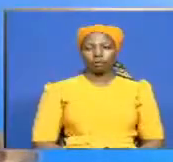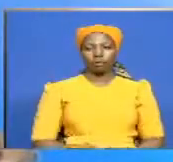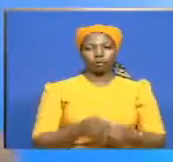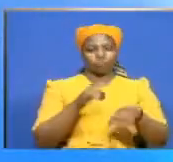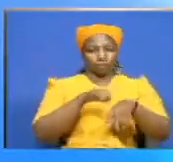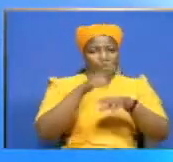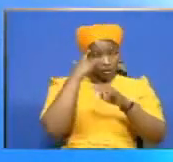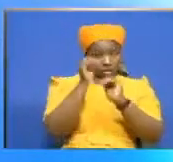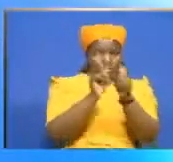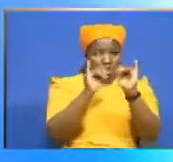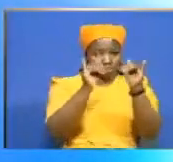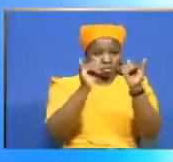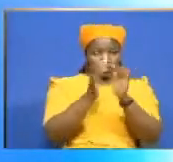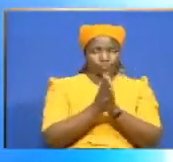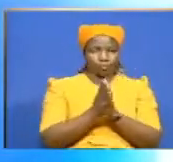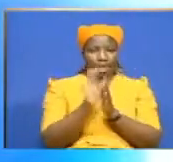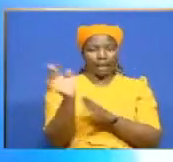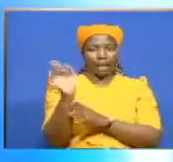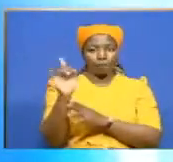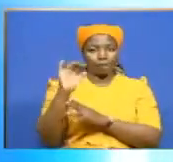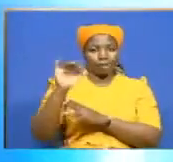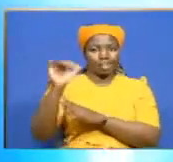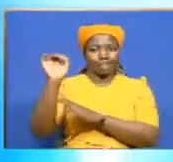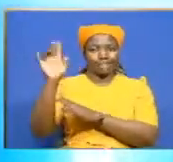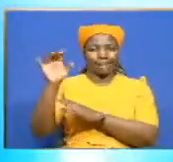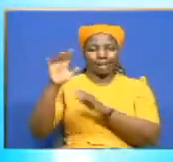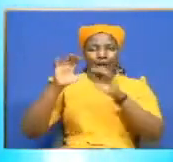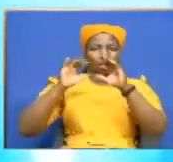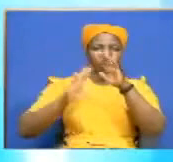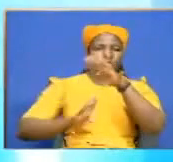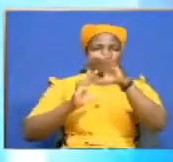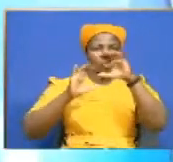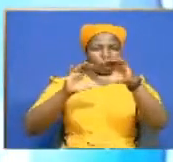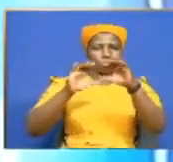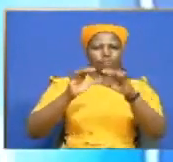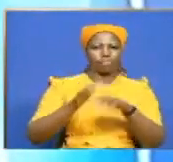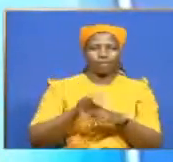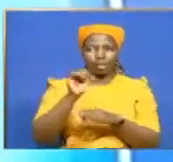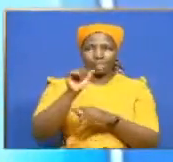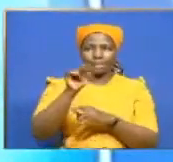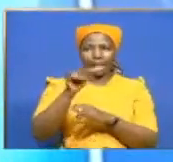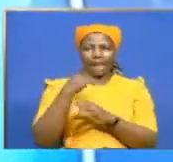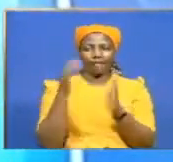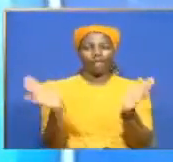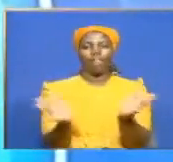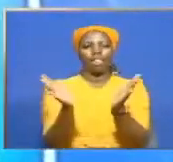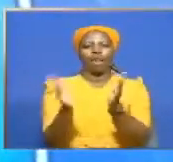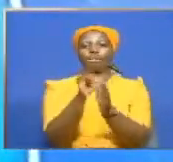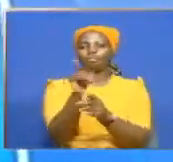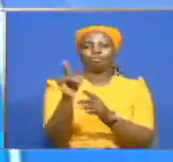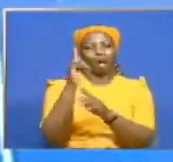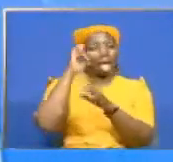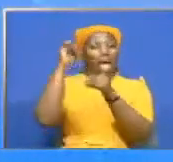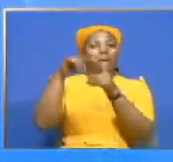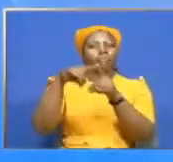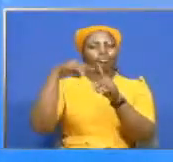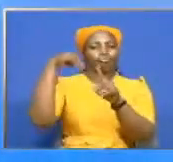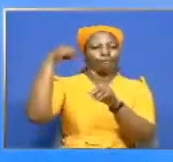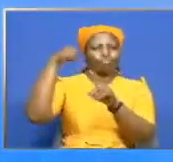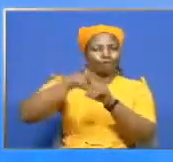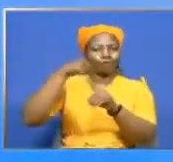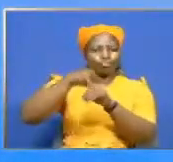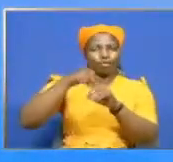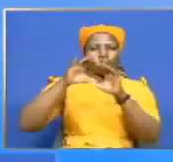Time now for sports news. Nairobi City Stars head coach Sanjin Alagic has encouraged those seeking to pursue coaching